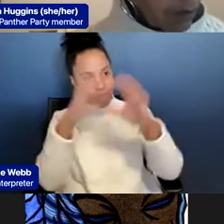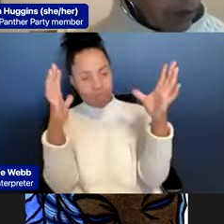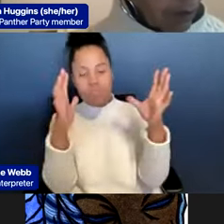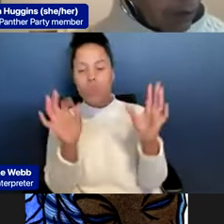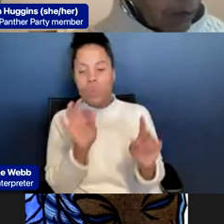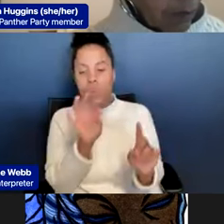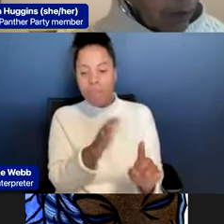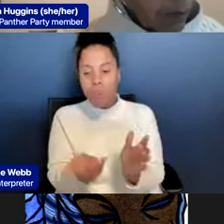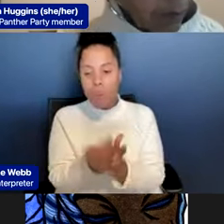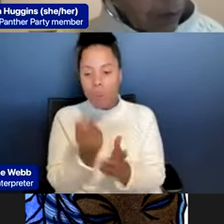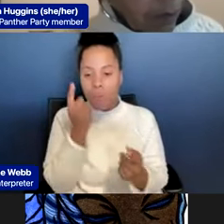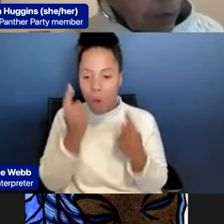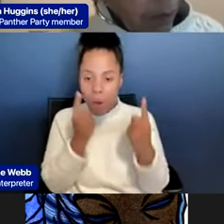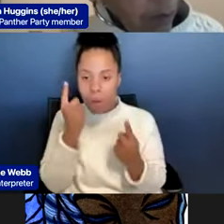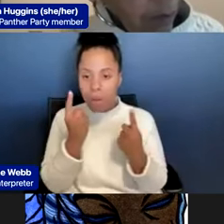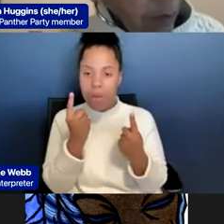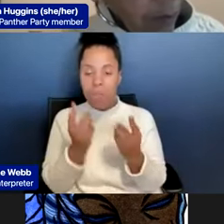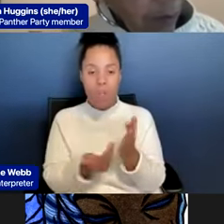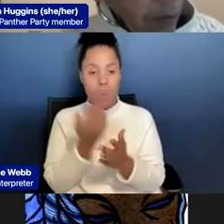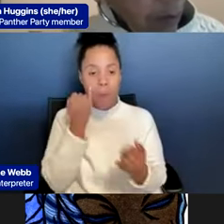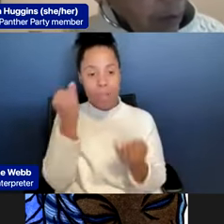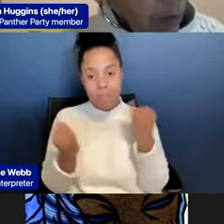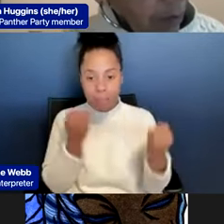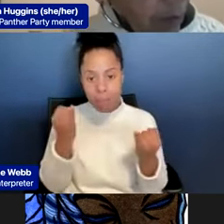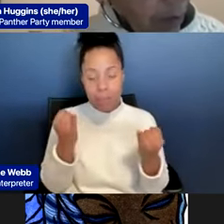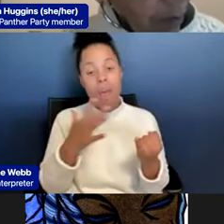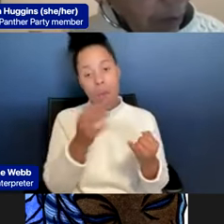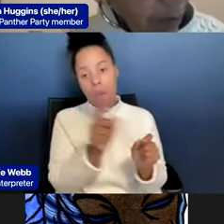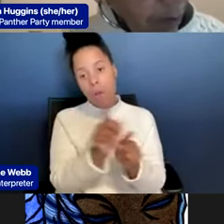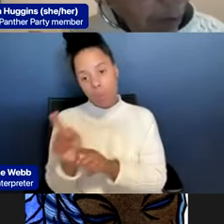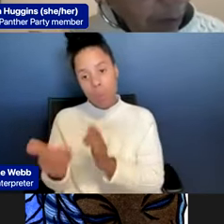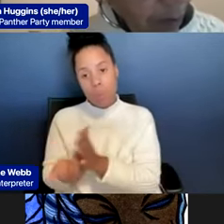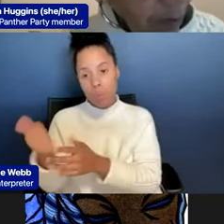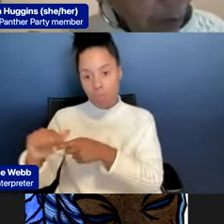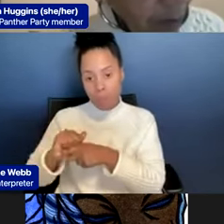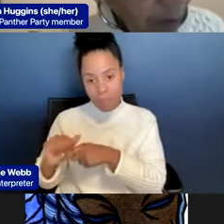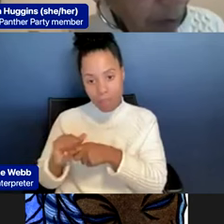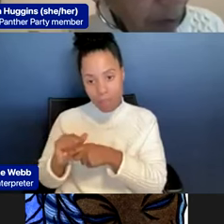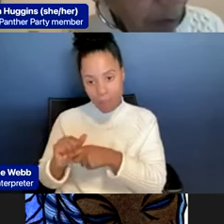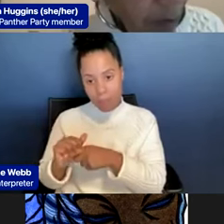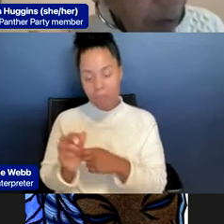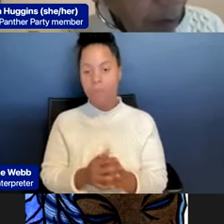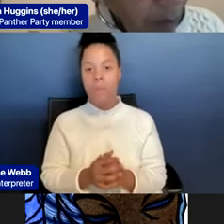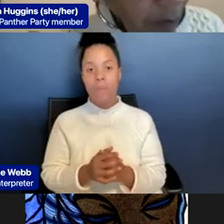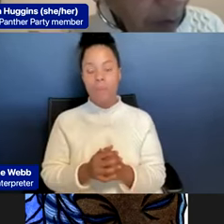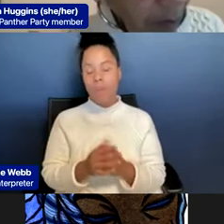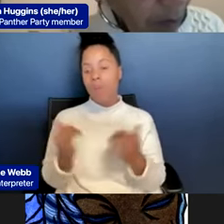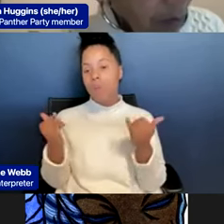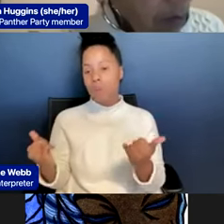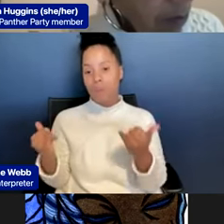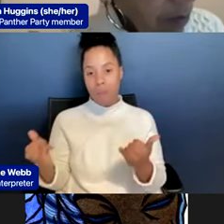thought, to new ideas, but also to new practices. Today, the question